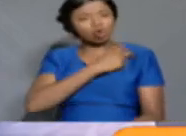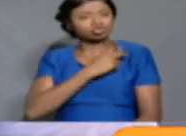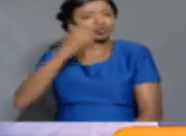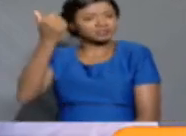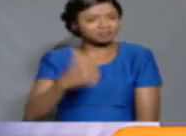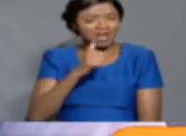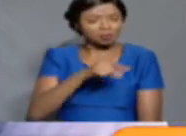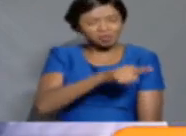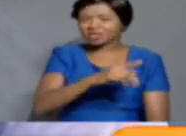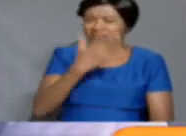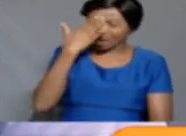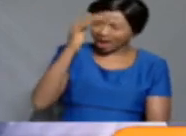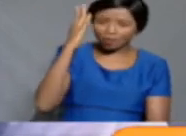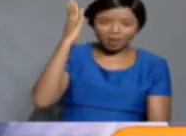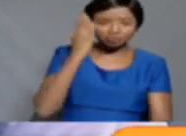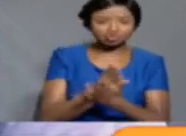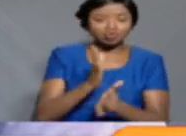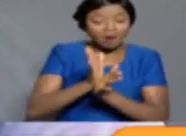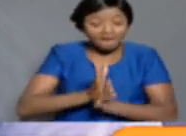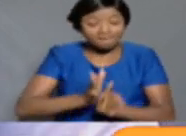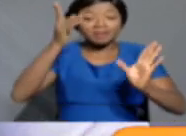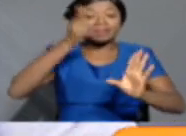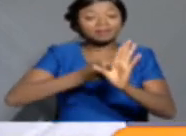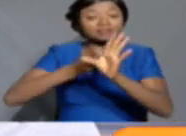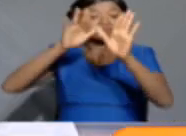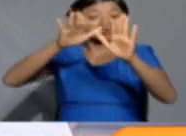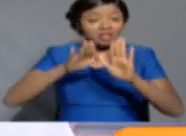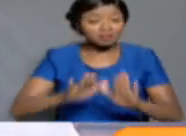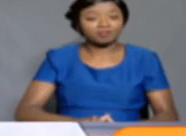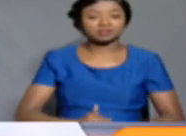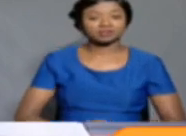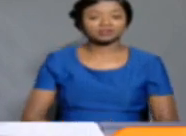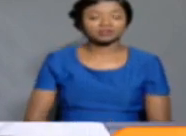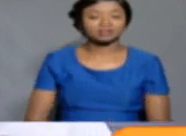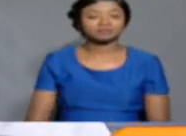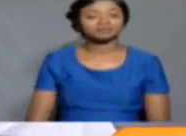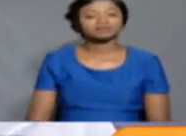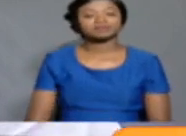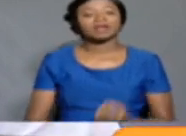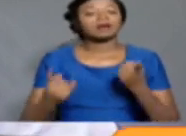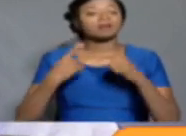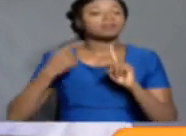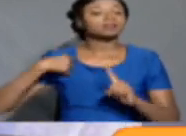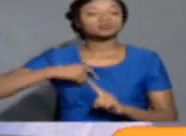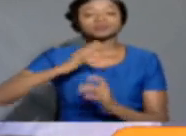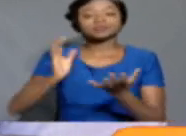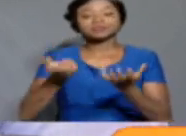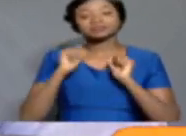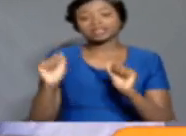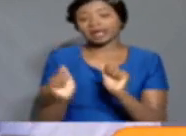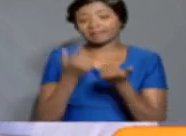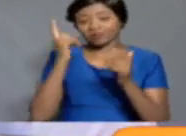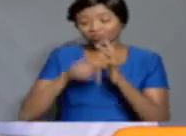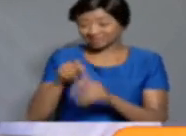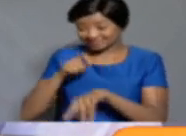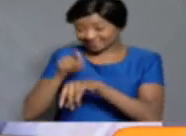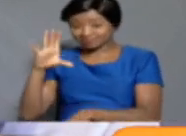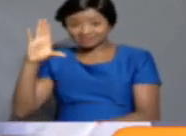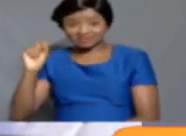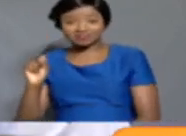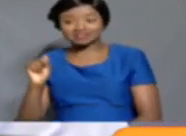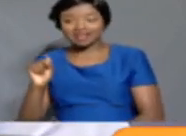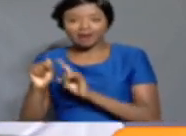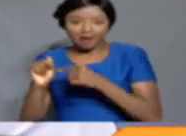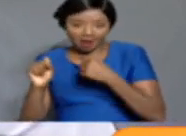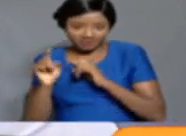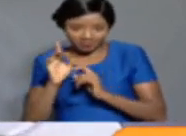He is very, very aware of the spirit of public participation. And I think what needed to have happened when Magoha took office was a quiet